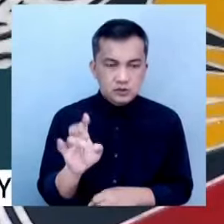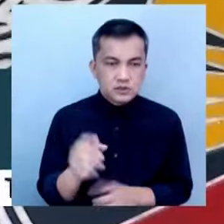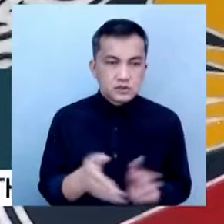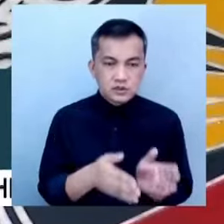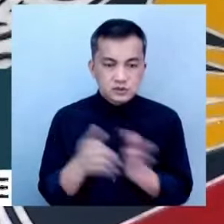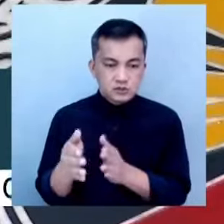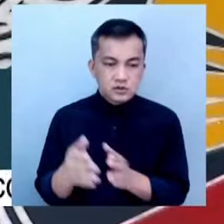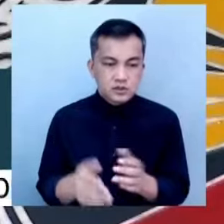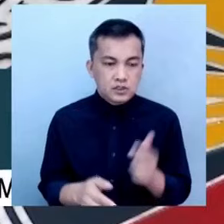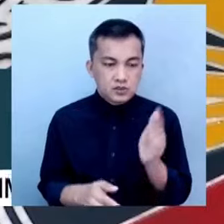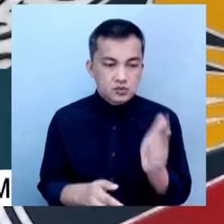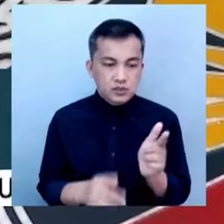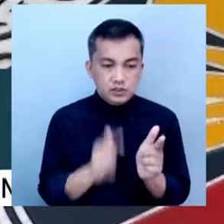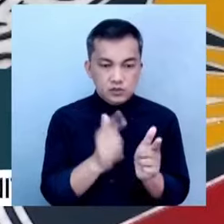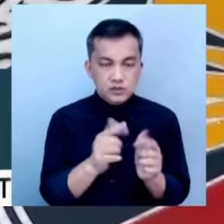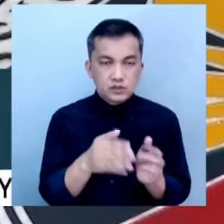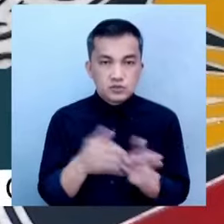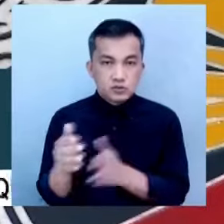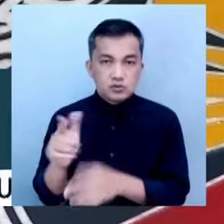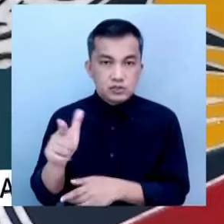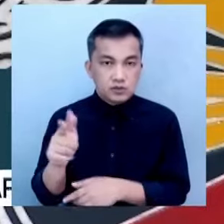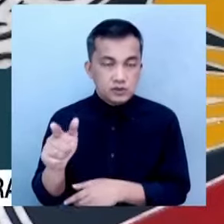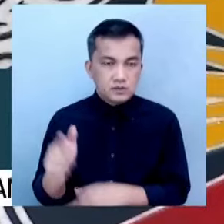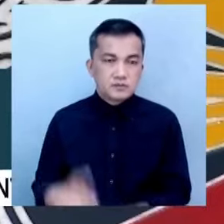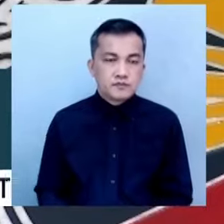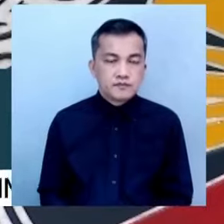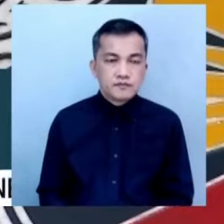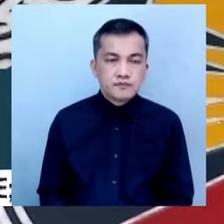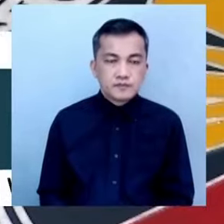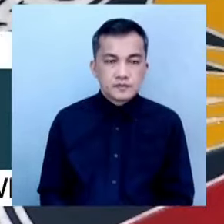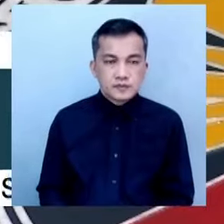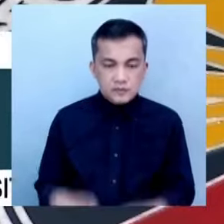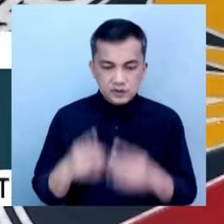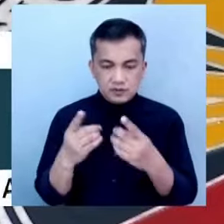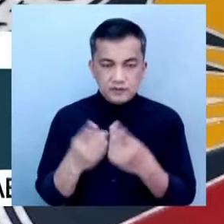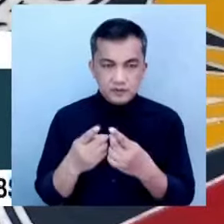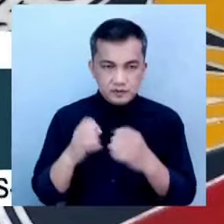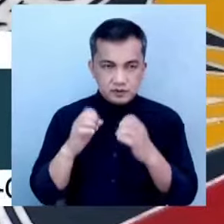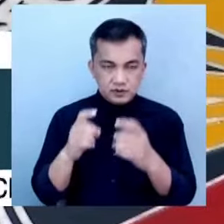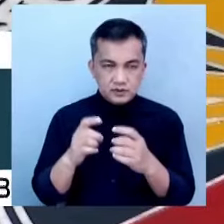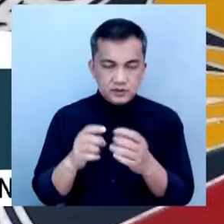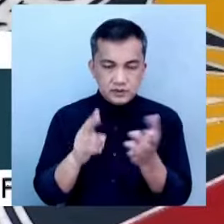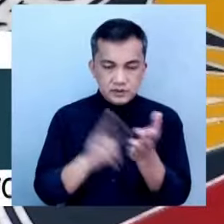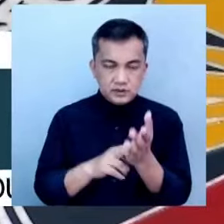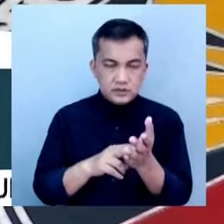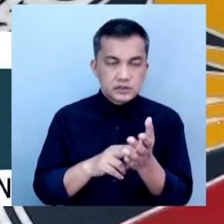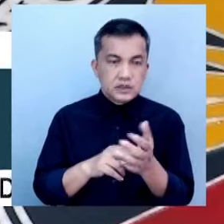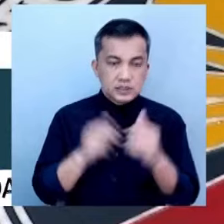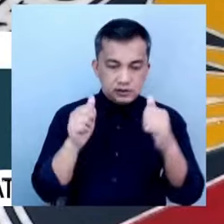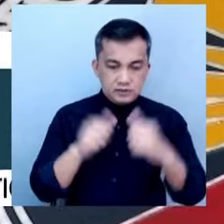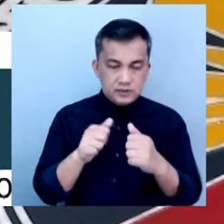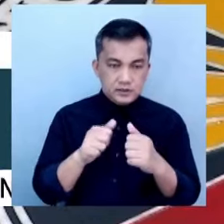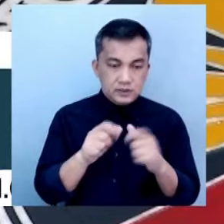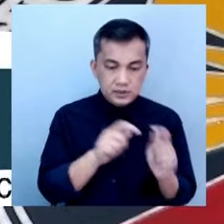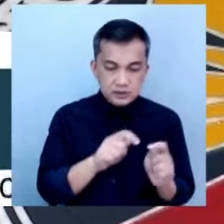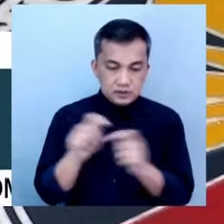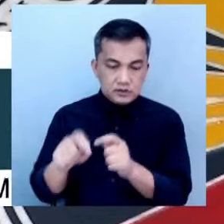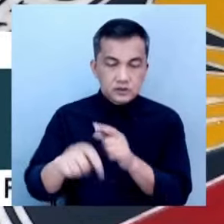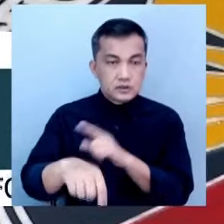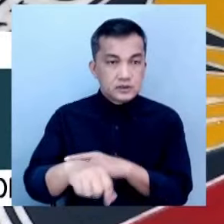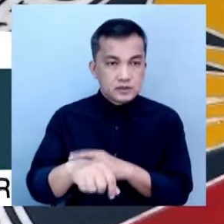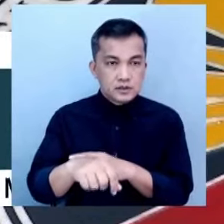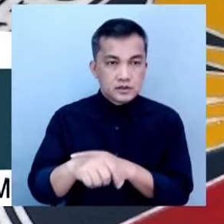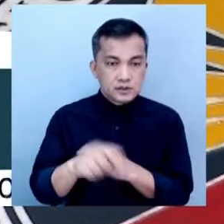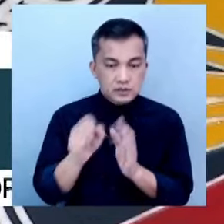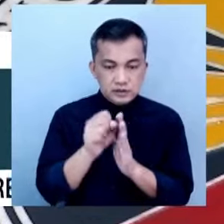to 2021. DepEd signed an agreement that during the transition period, state universities and